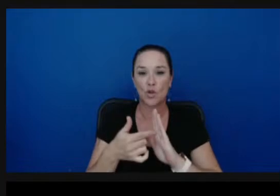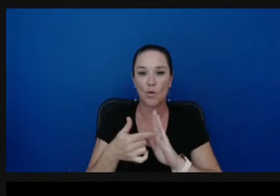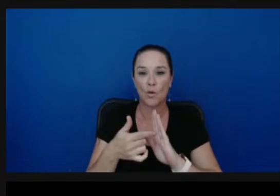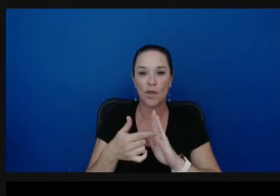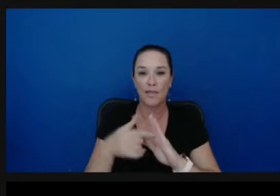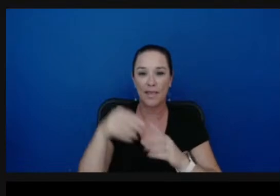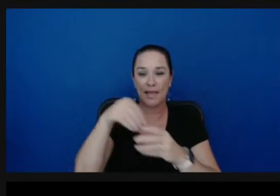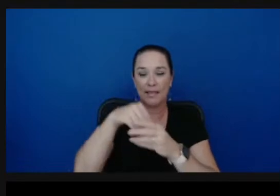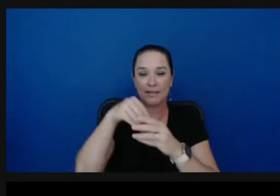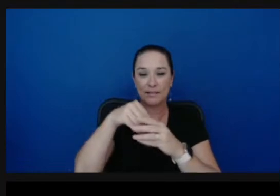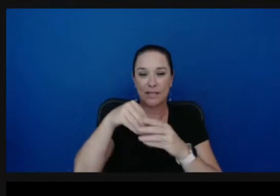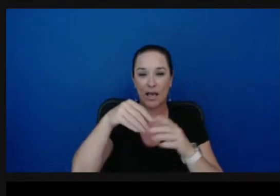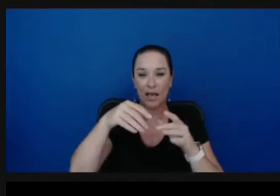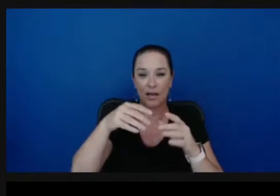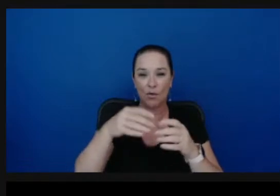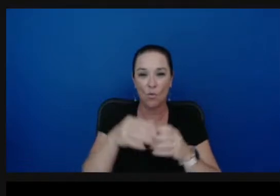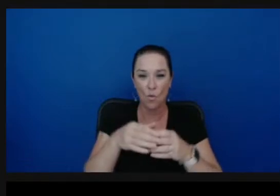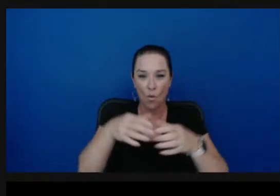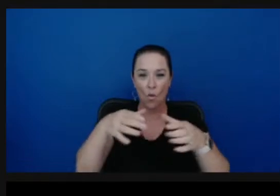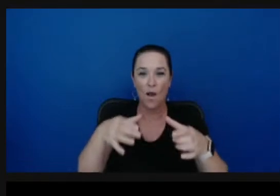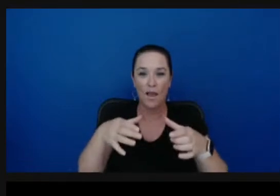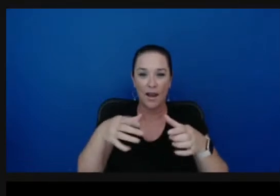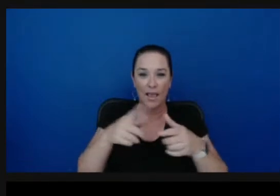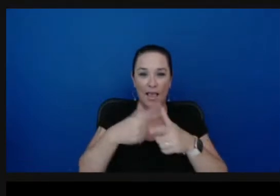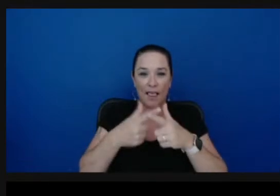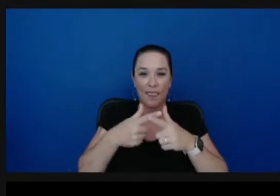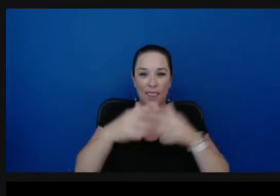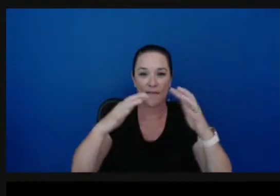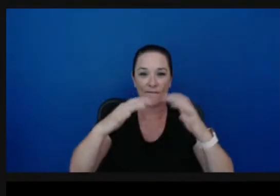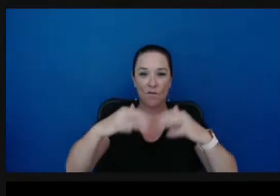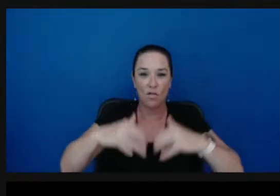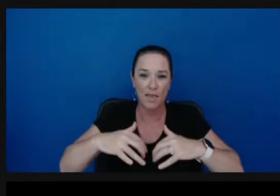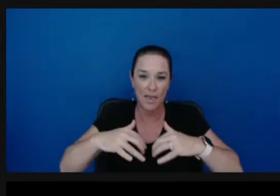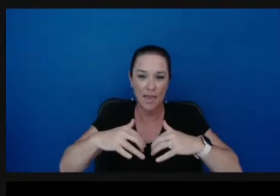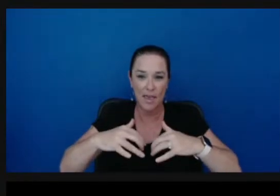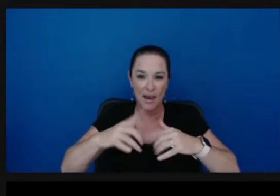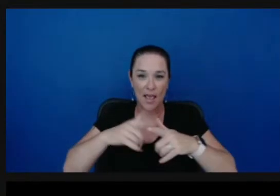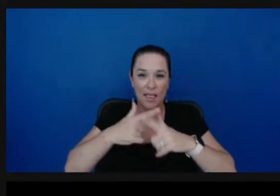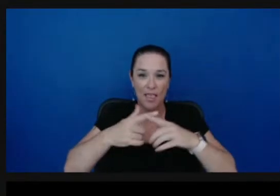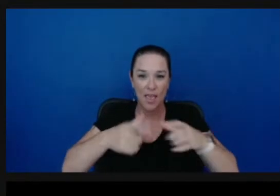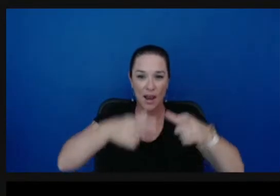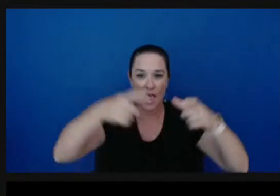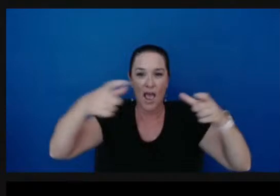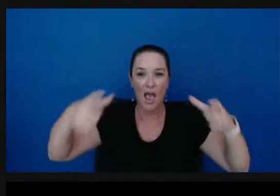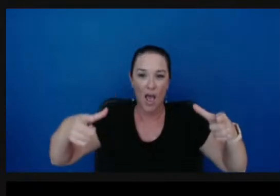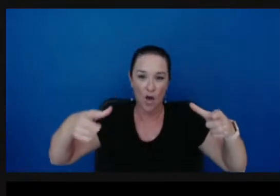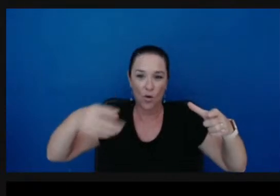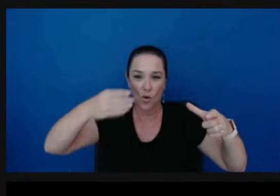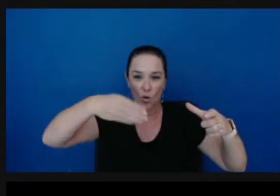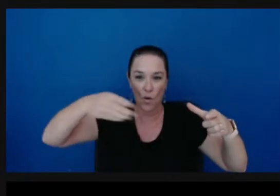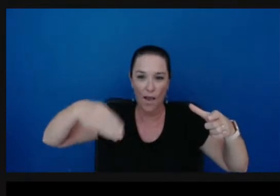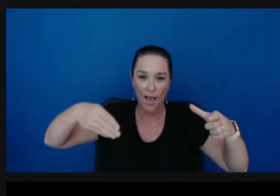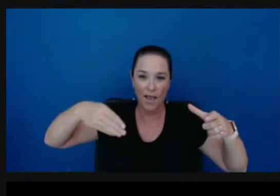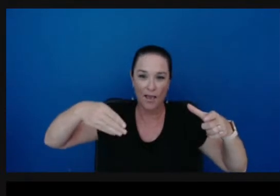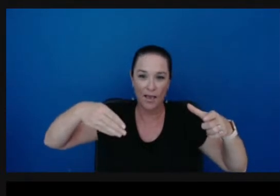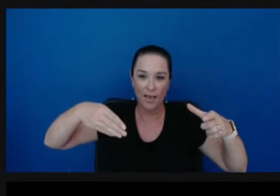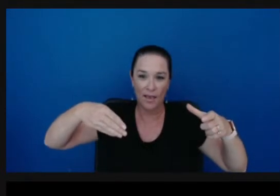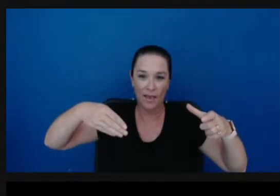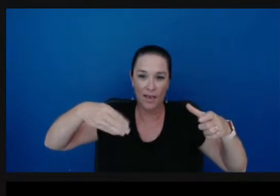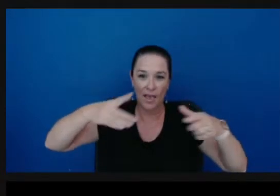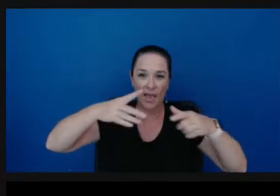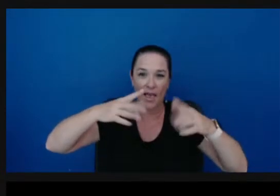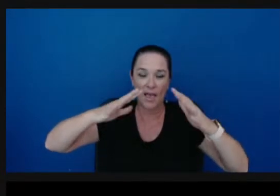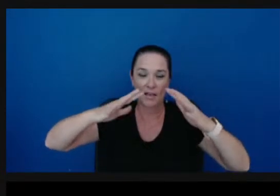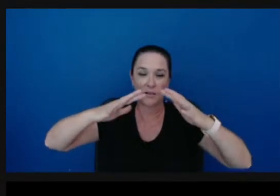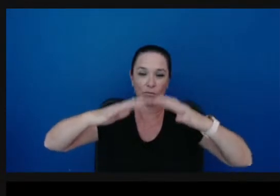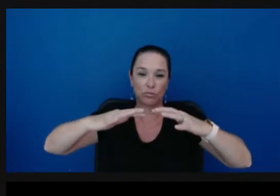Hawaiian first widening, then slumping in, then having outer cracks form as the whole thing continues to